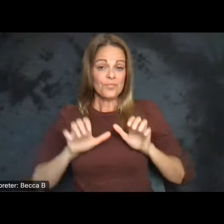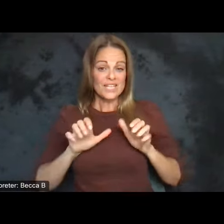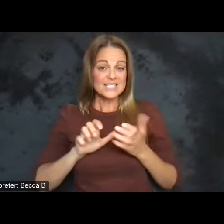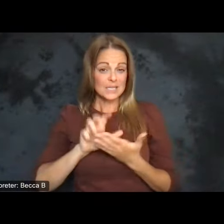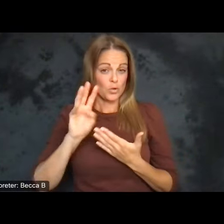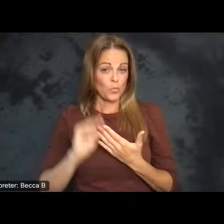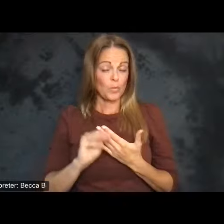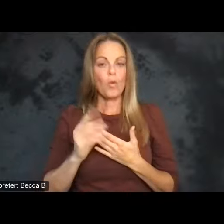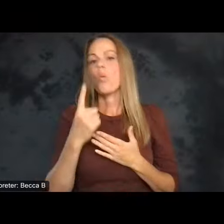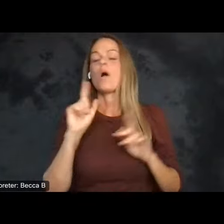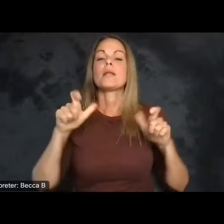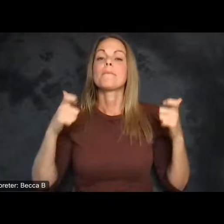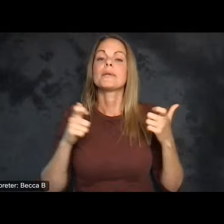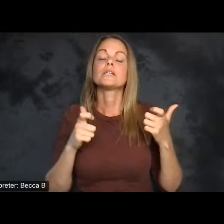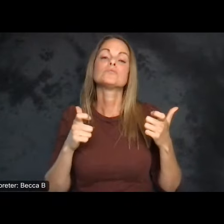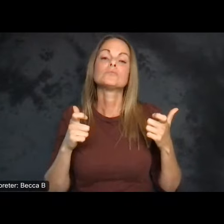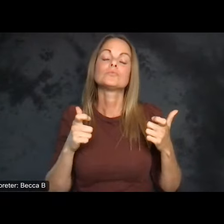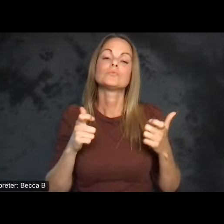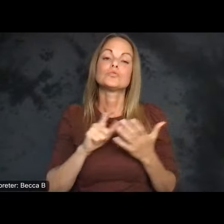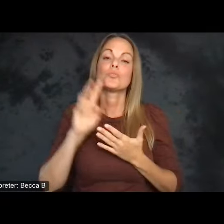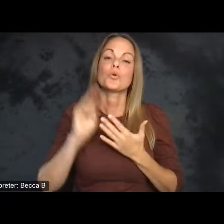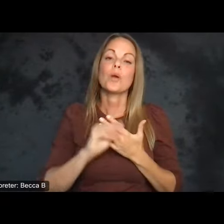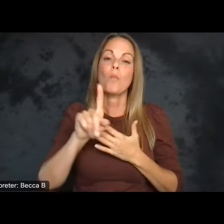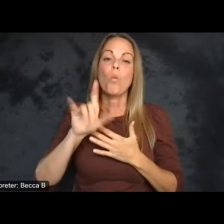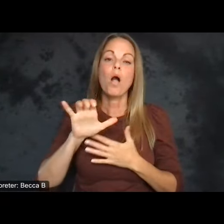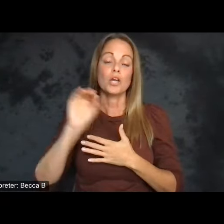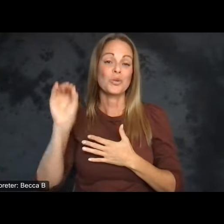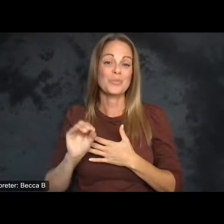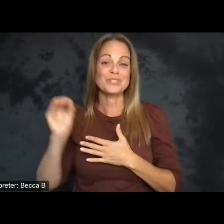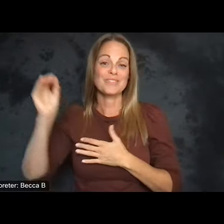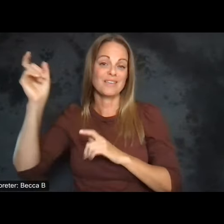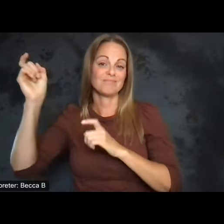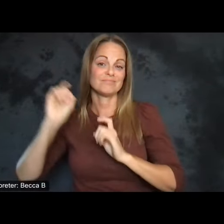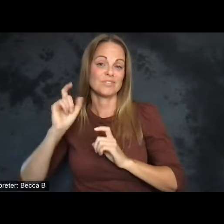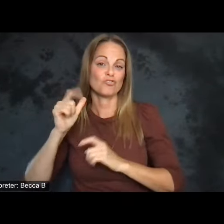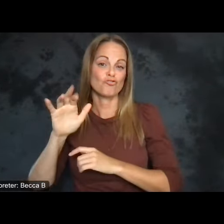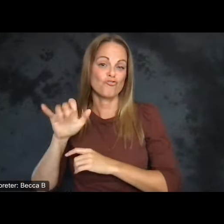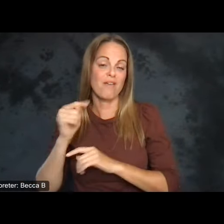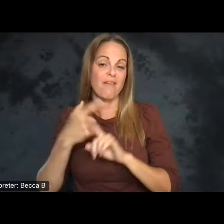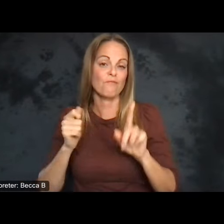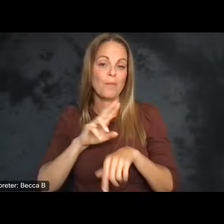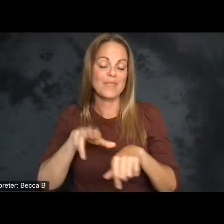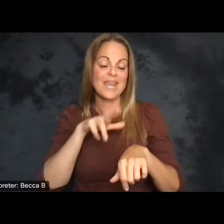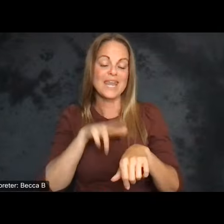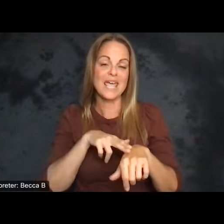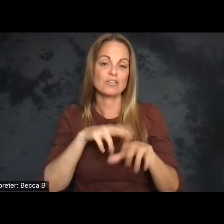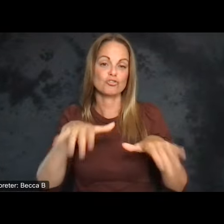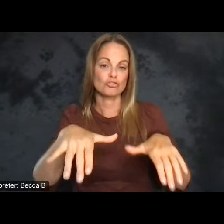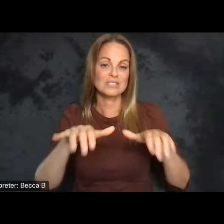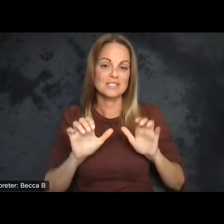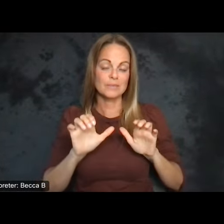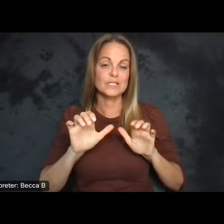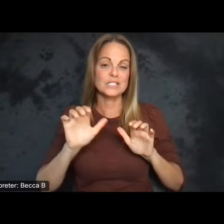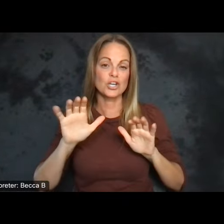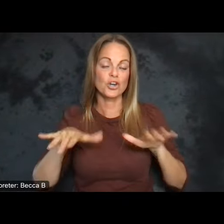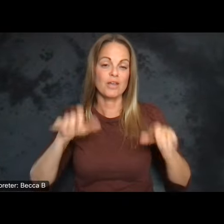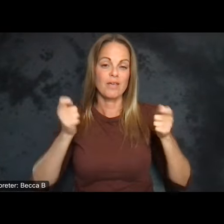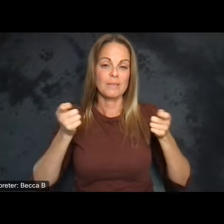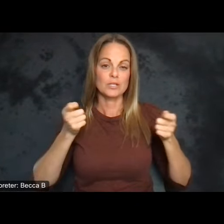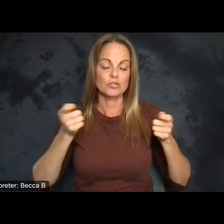one major program there. We have a 100% grant, if you will, from the National Cemetery Administration that is funding the